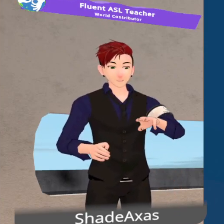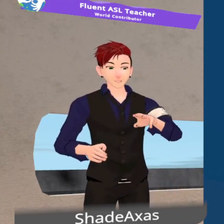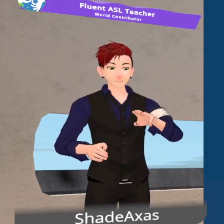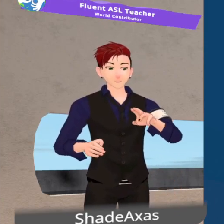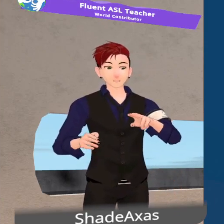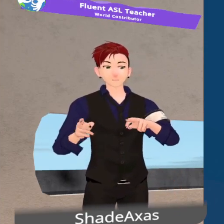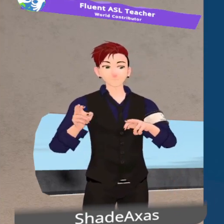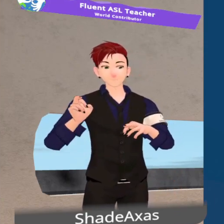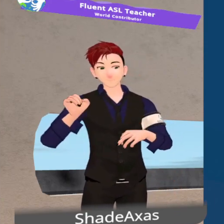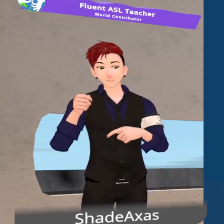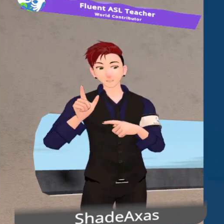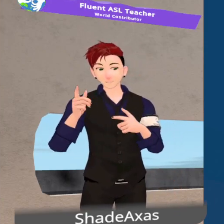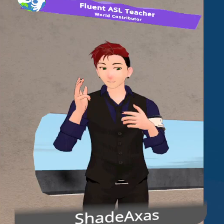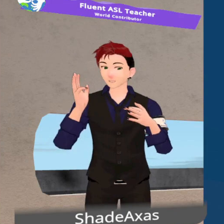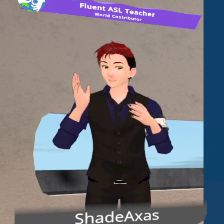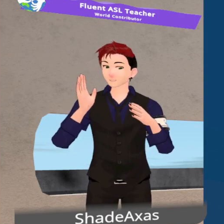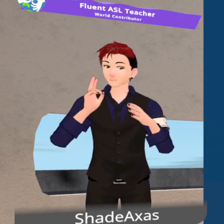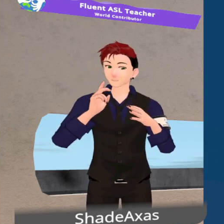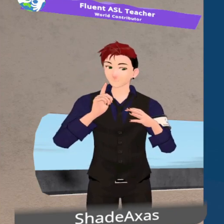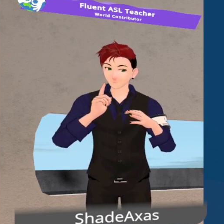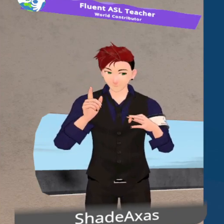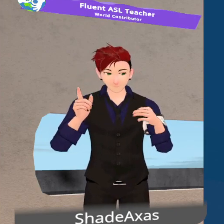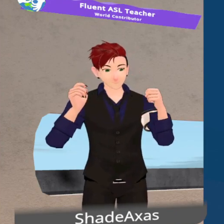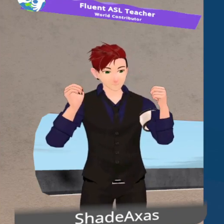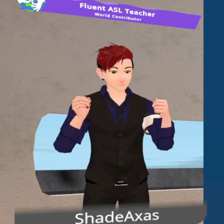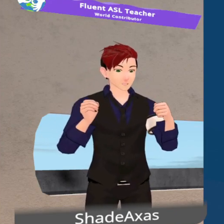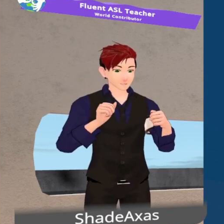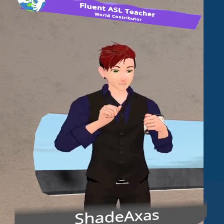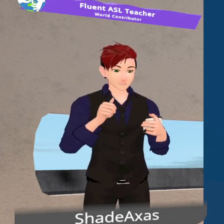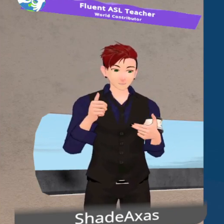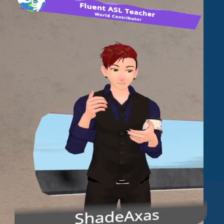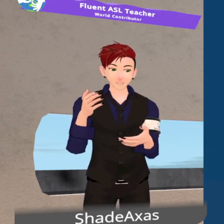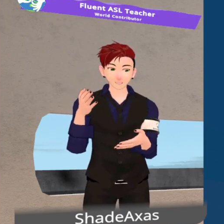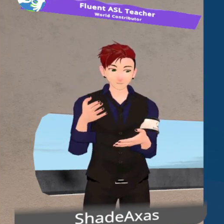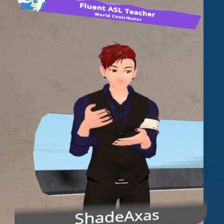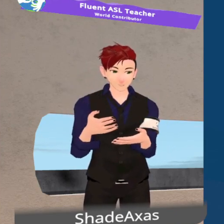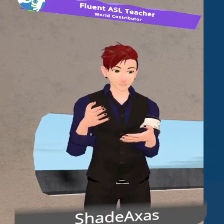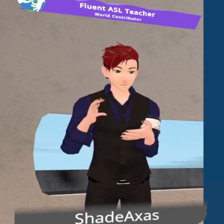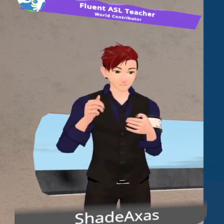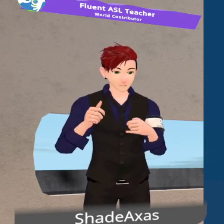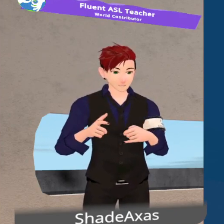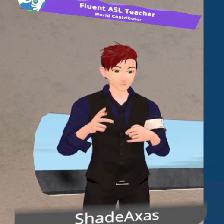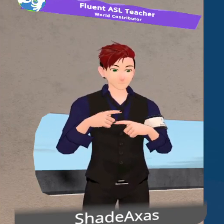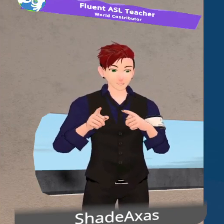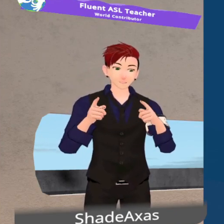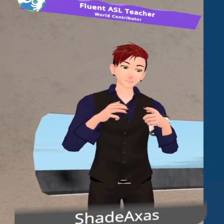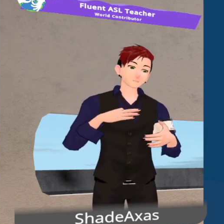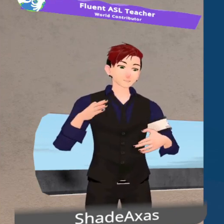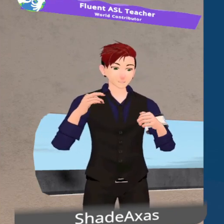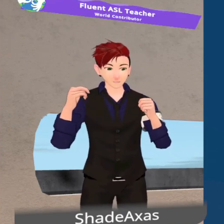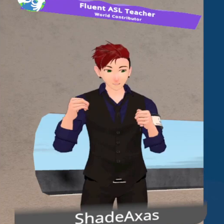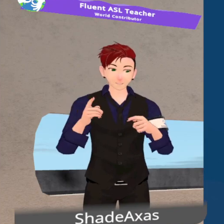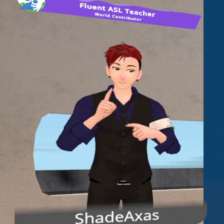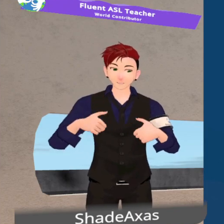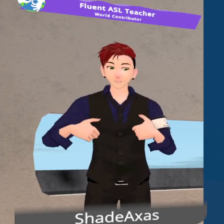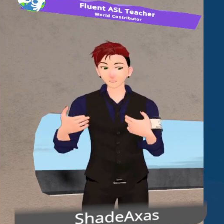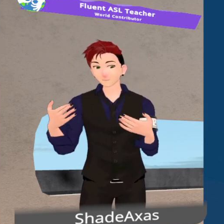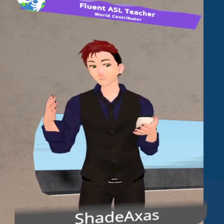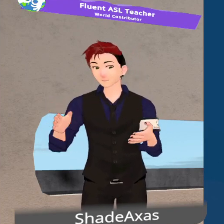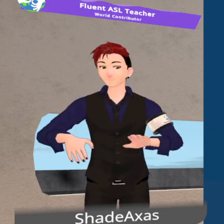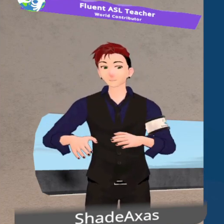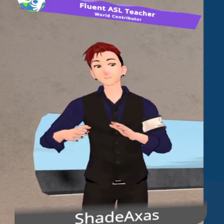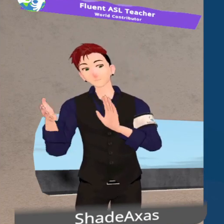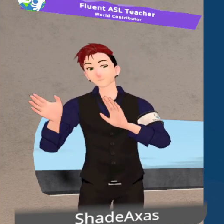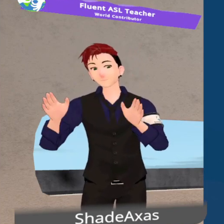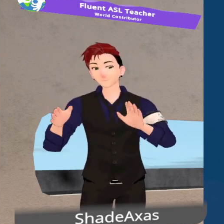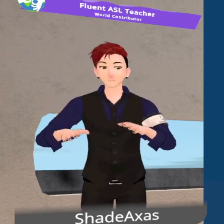So Raphael, our JSL teacher, was a teacher, not licensed teacher, but he did volunteer teaching in real life.